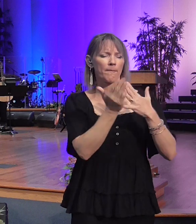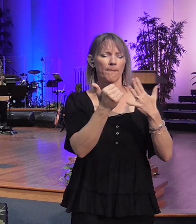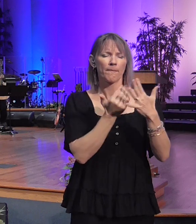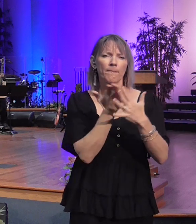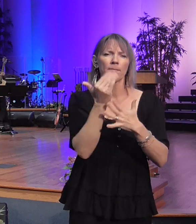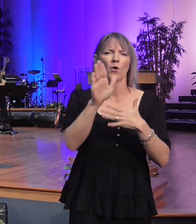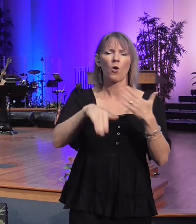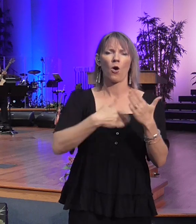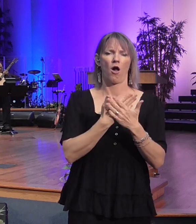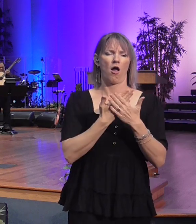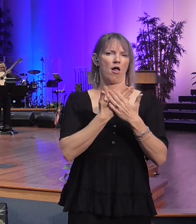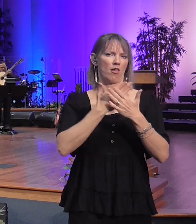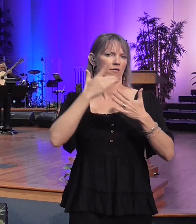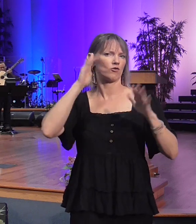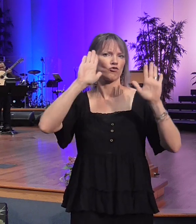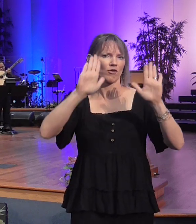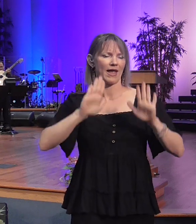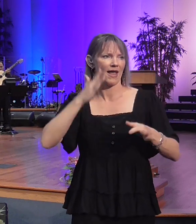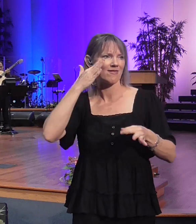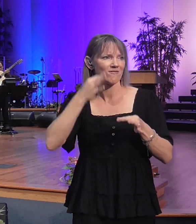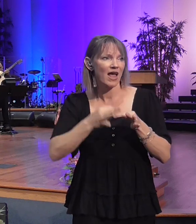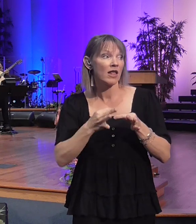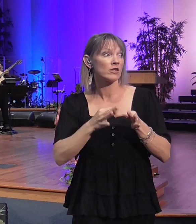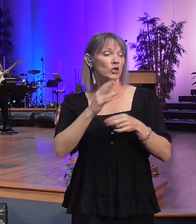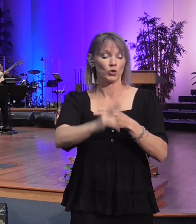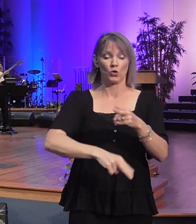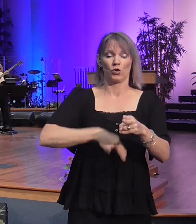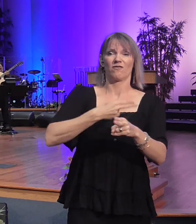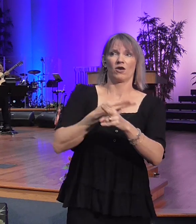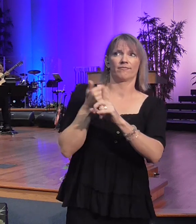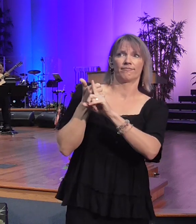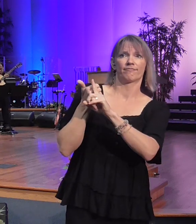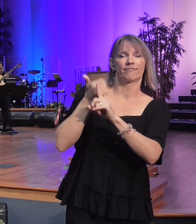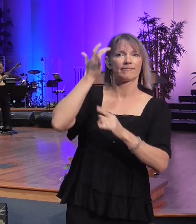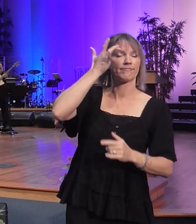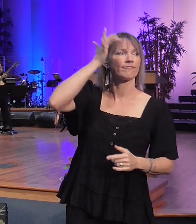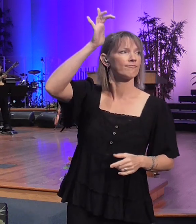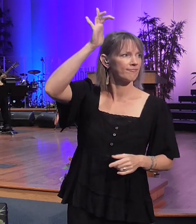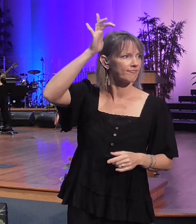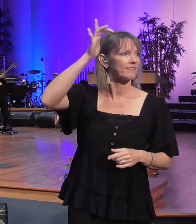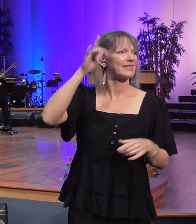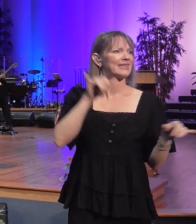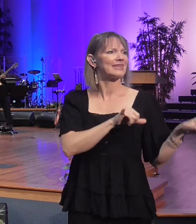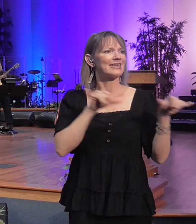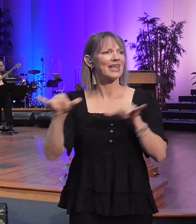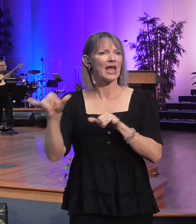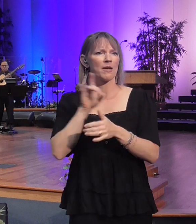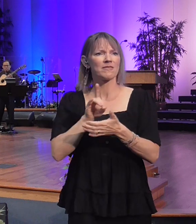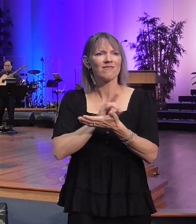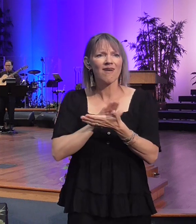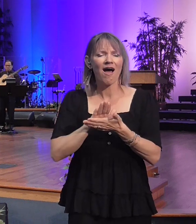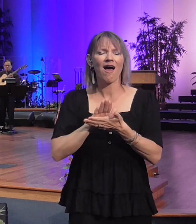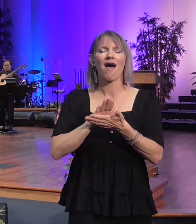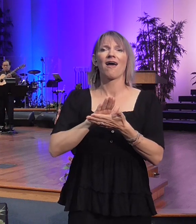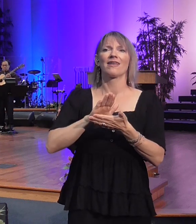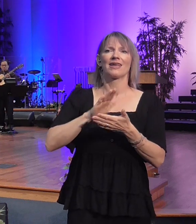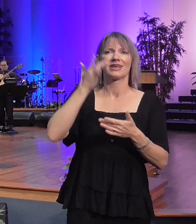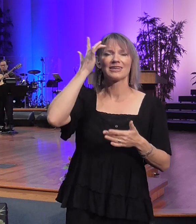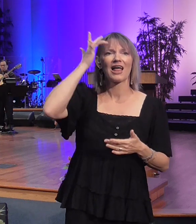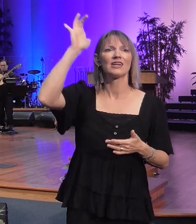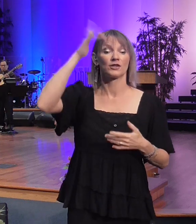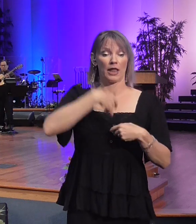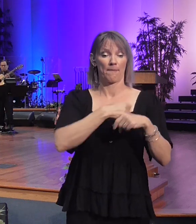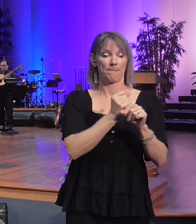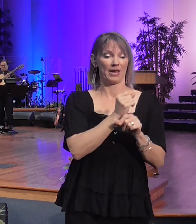faiths, and that the universe is intelligent, that the same divine intelligence that makes the universe is in you